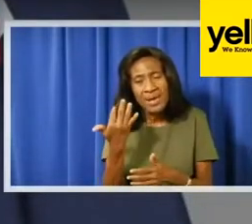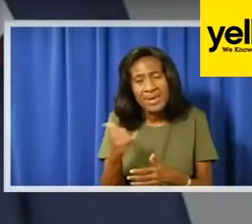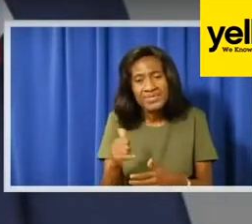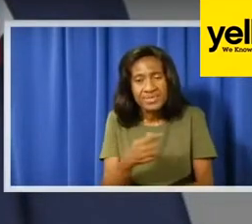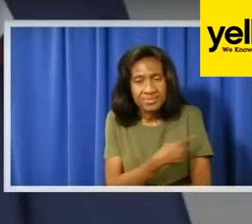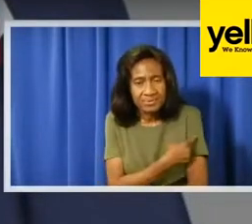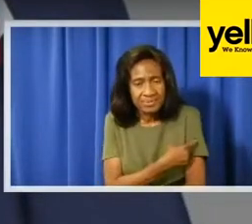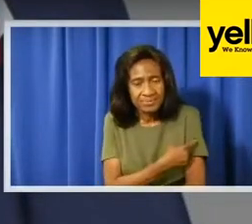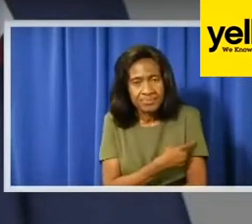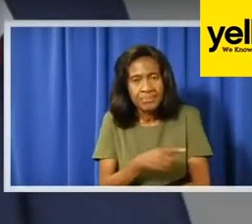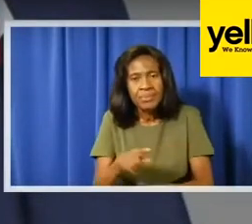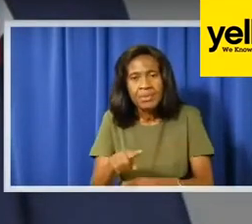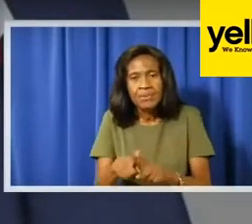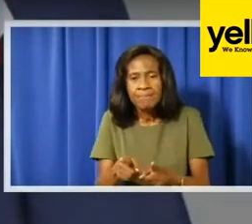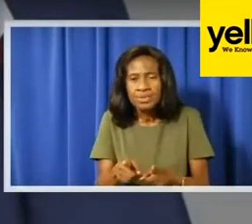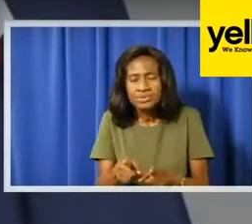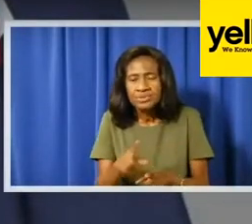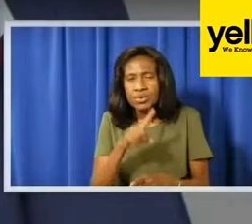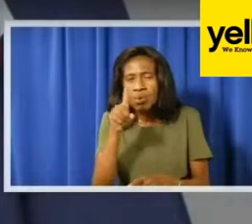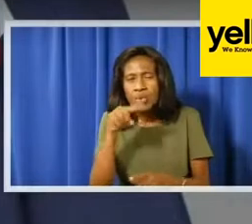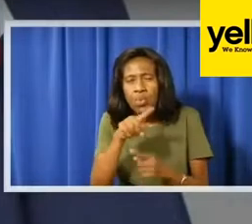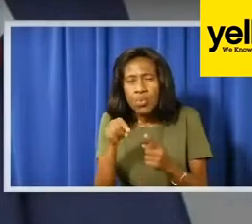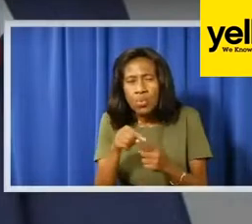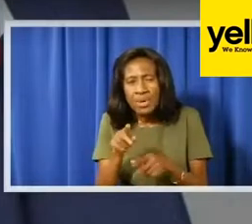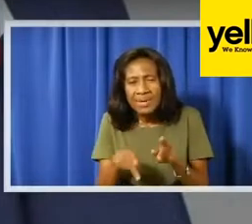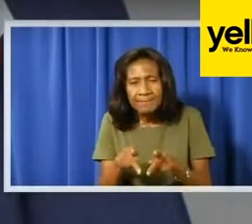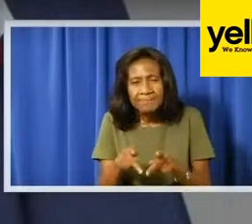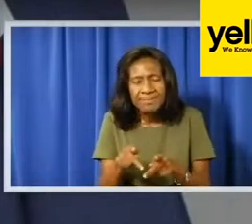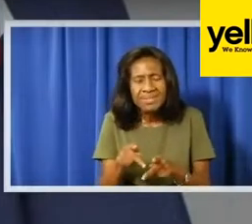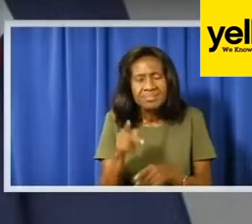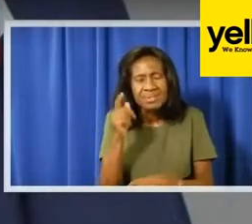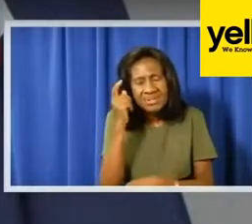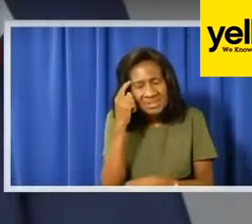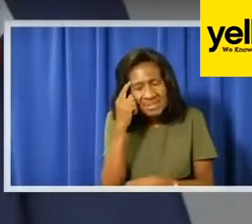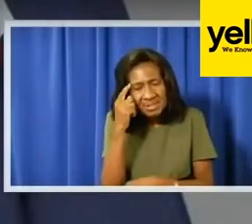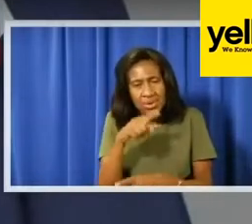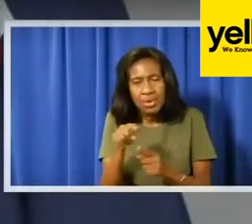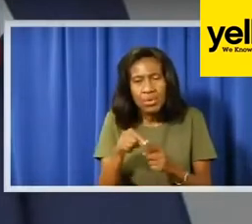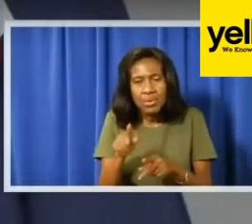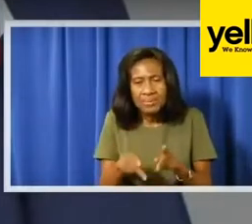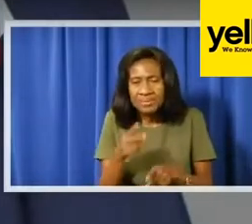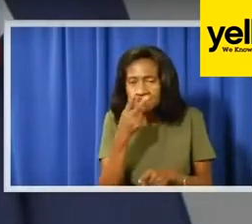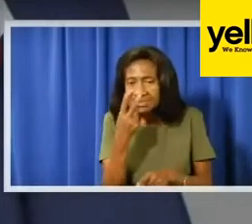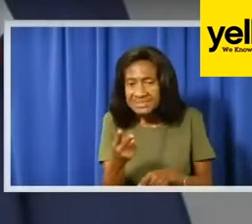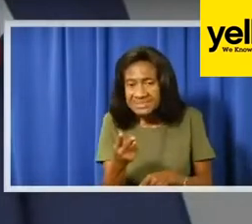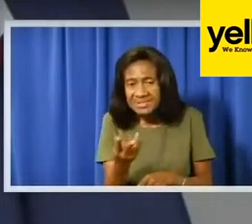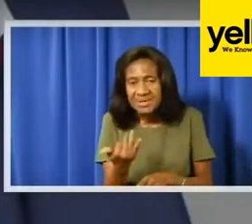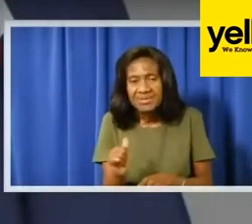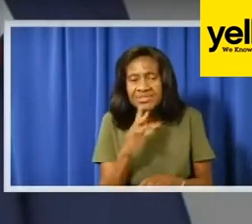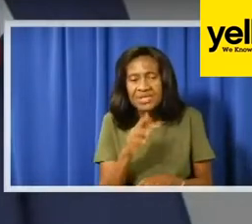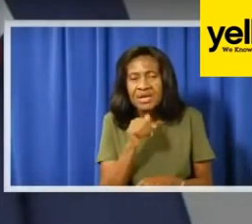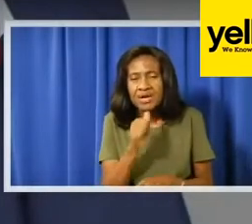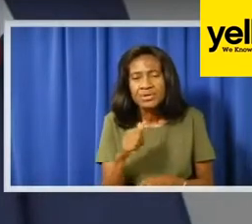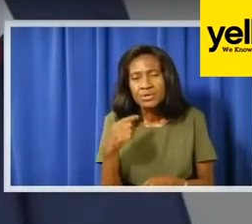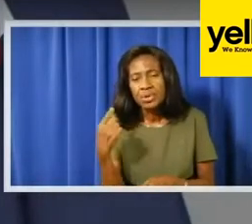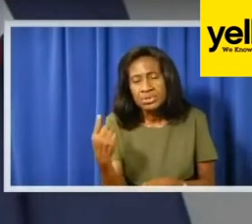people feel that they're not alone, they get the courage that is necessary. So I ask each and every one of you, tonight I want to see social media blasting